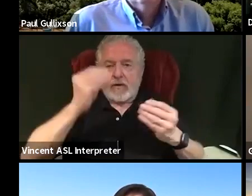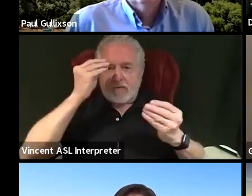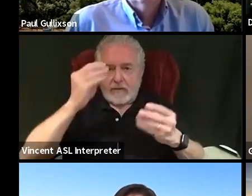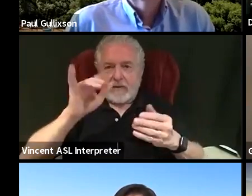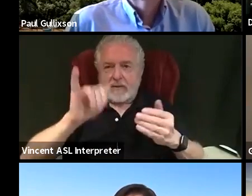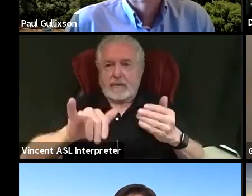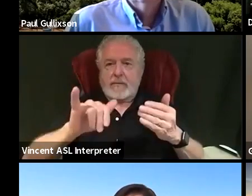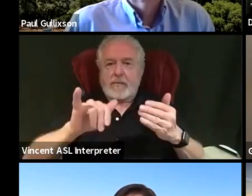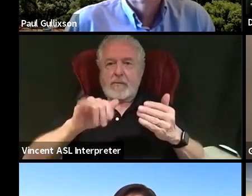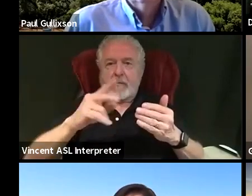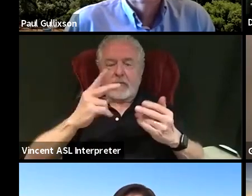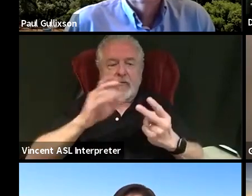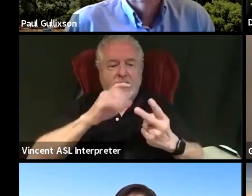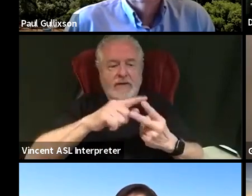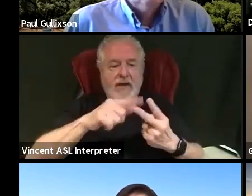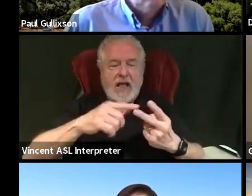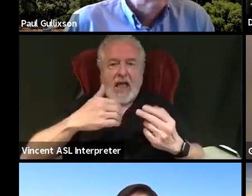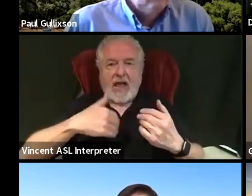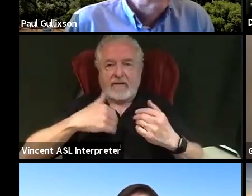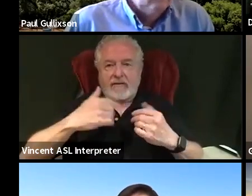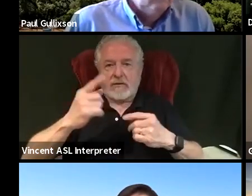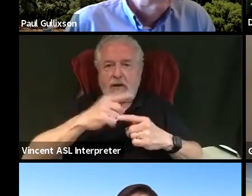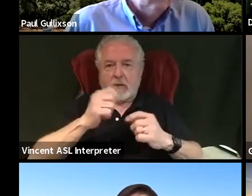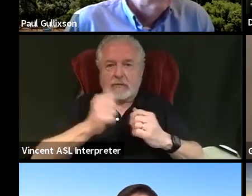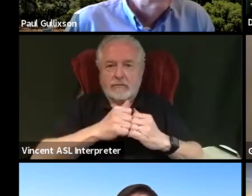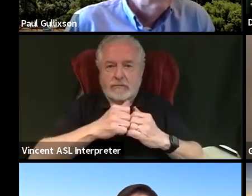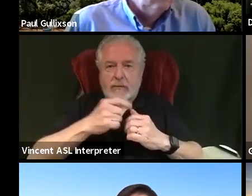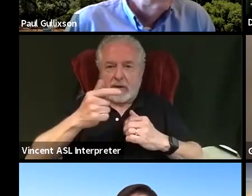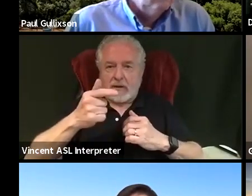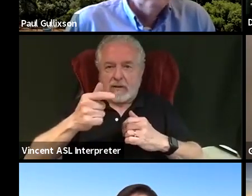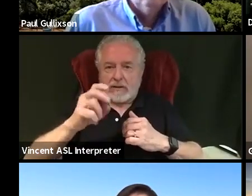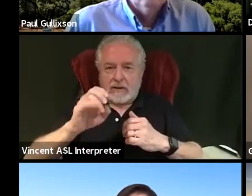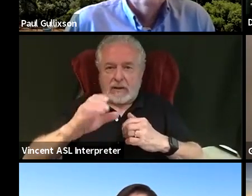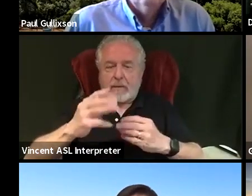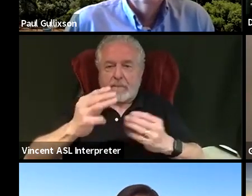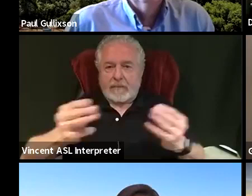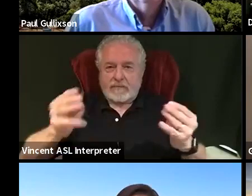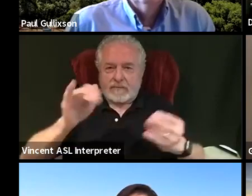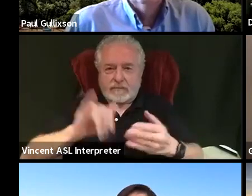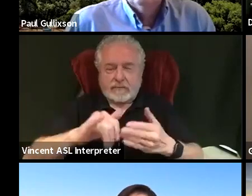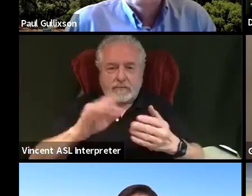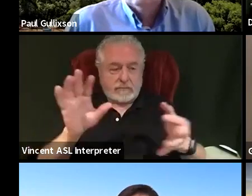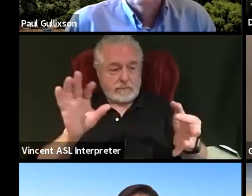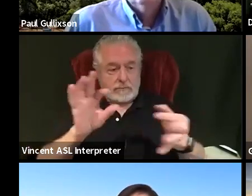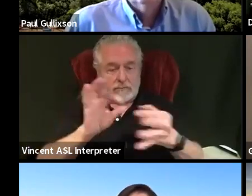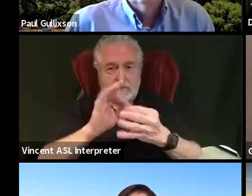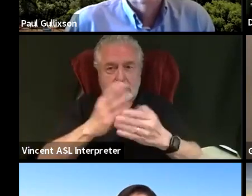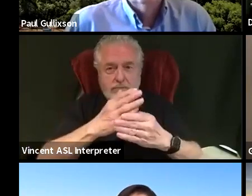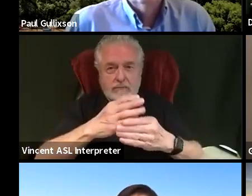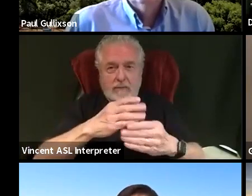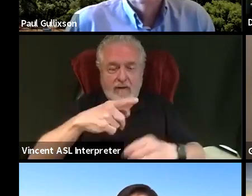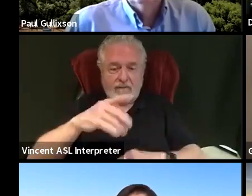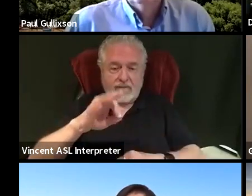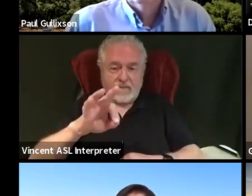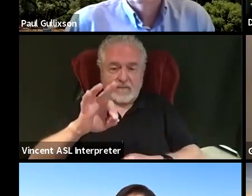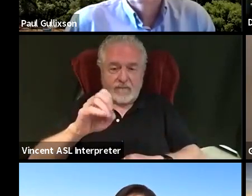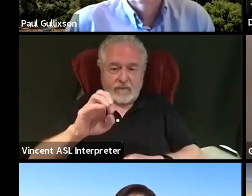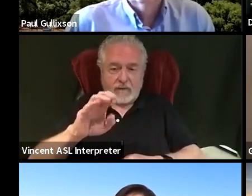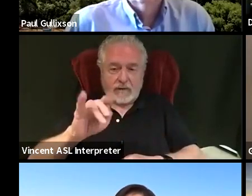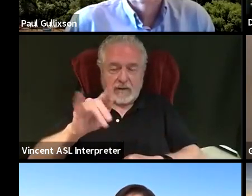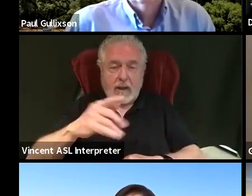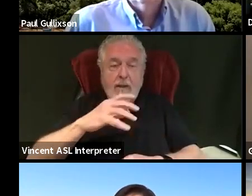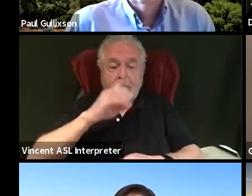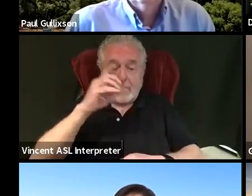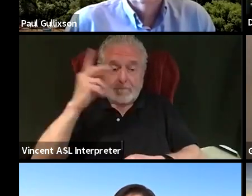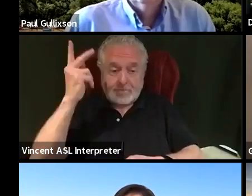The two conversations I had today had to do with the genetic material. And I think that's some of the connection between infertility is people mistake